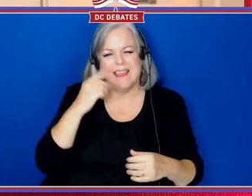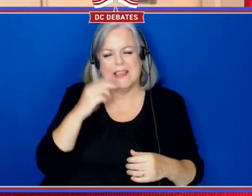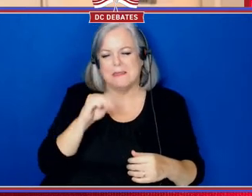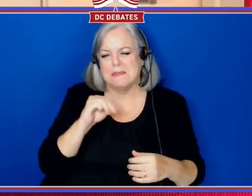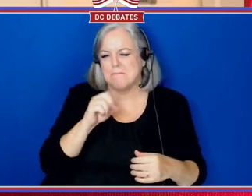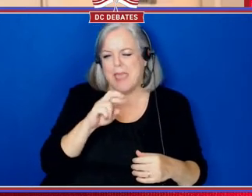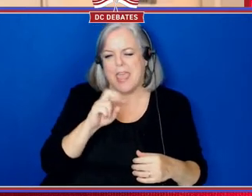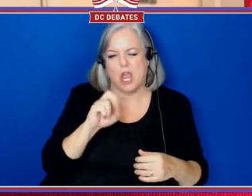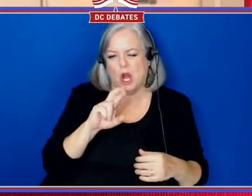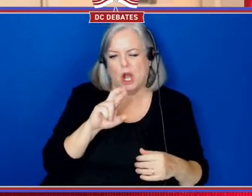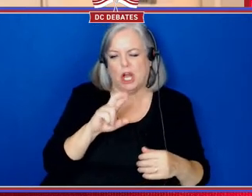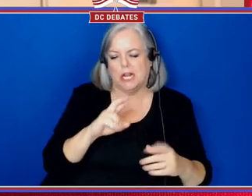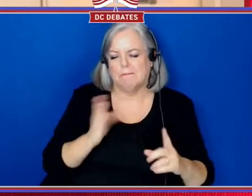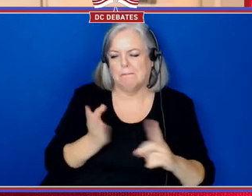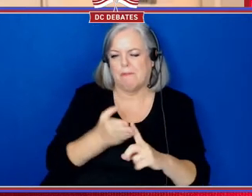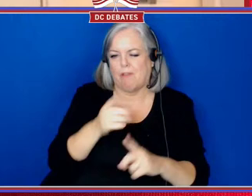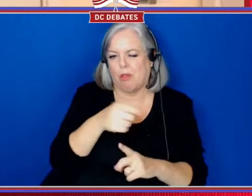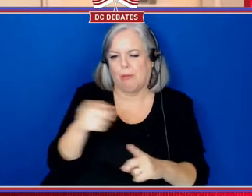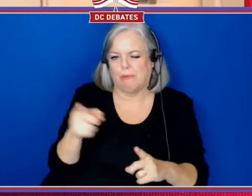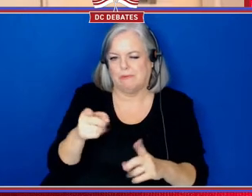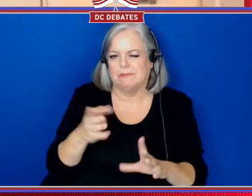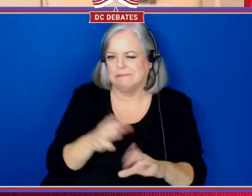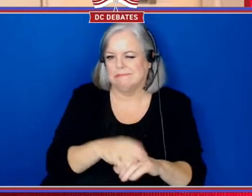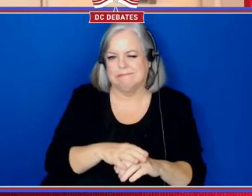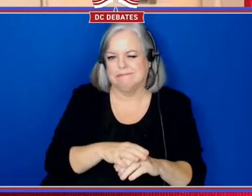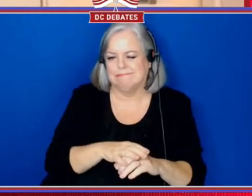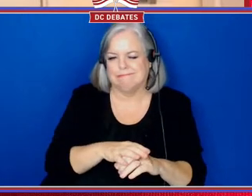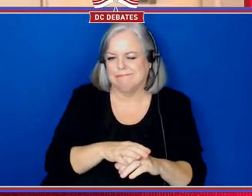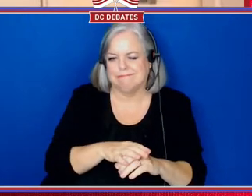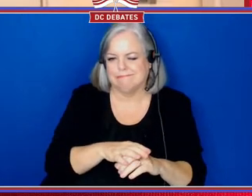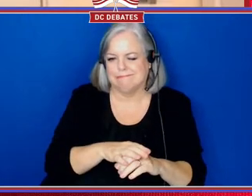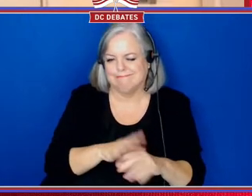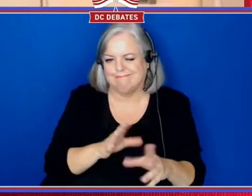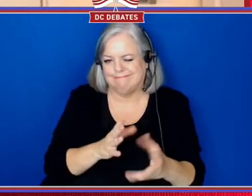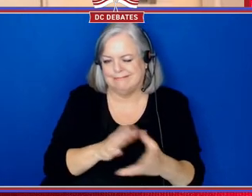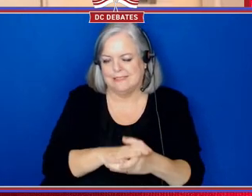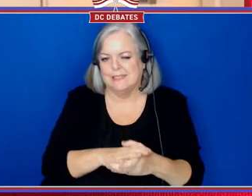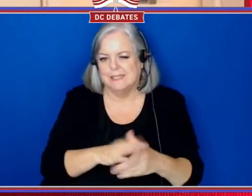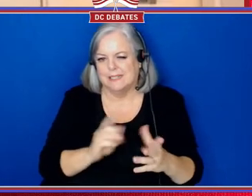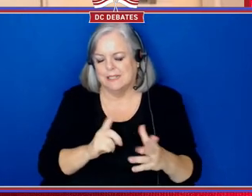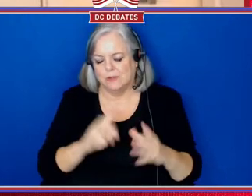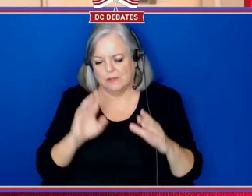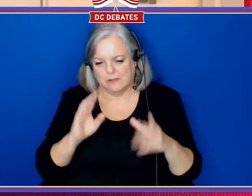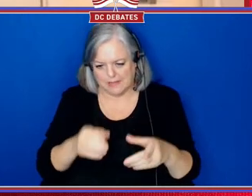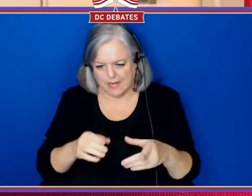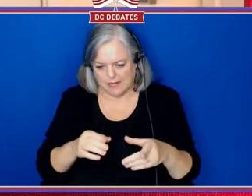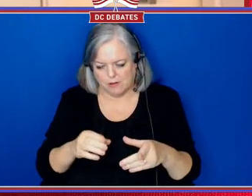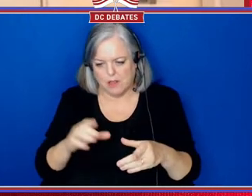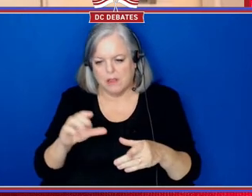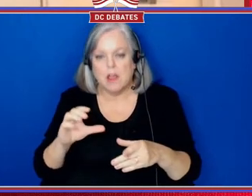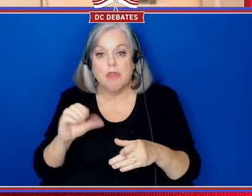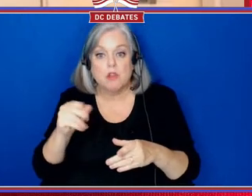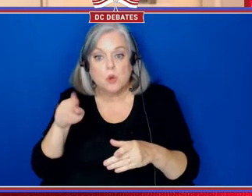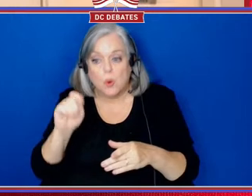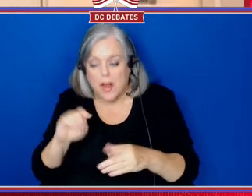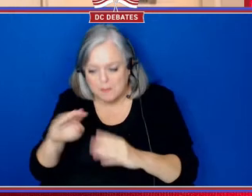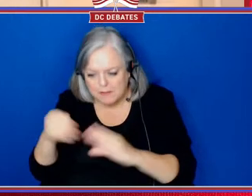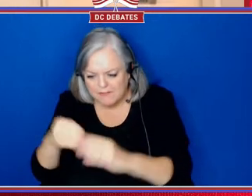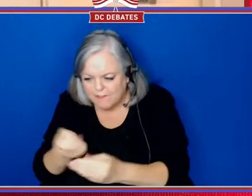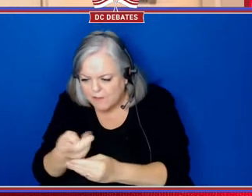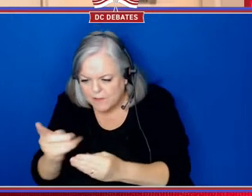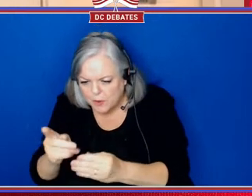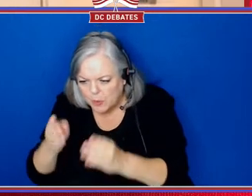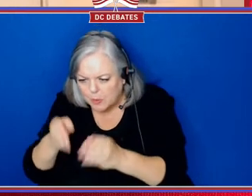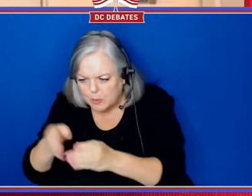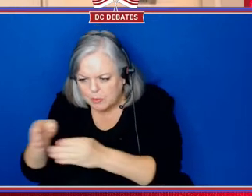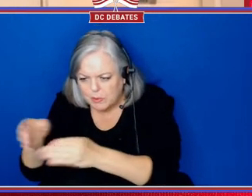to crime being concentrated to a certain number of individuals. I want the residents of the district and voters to know crime